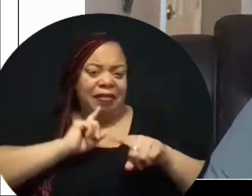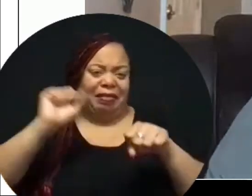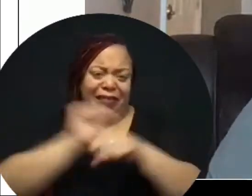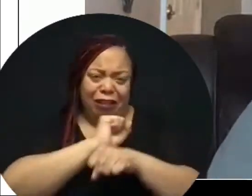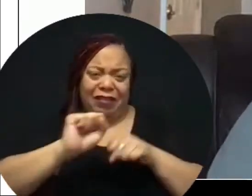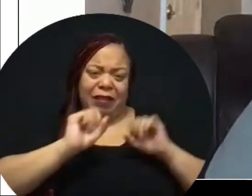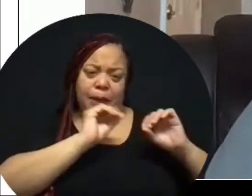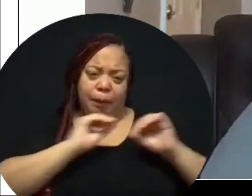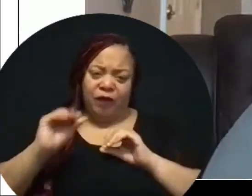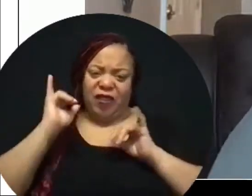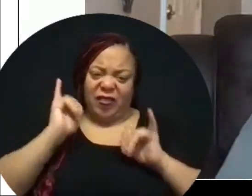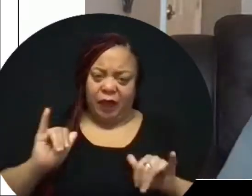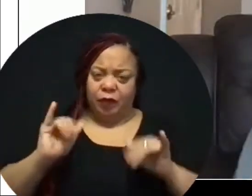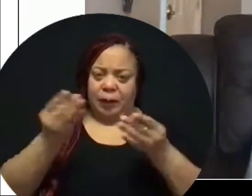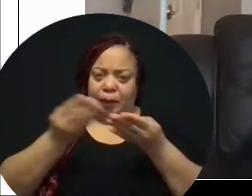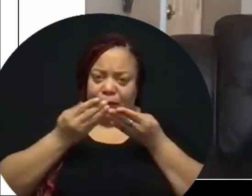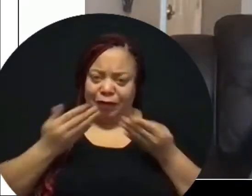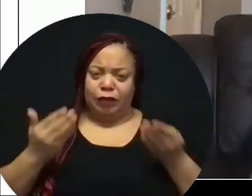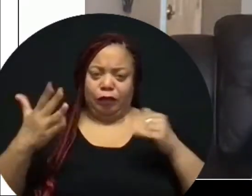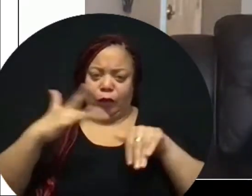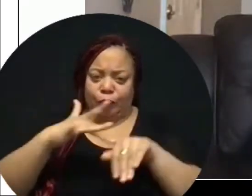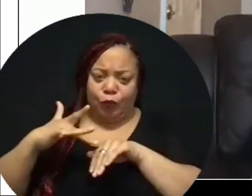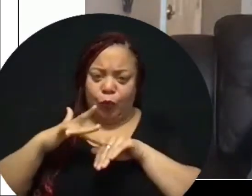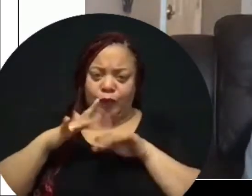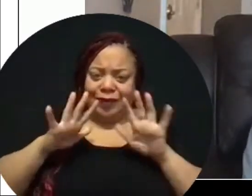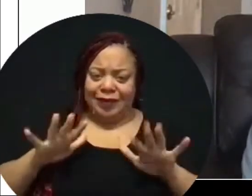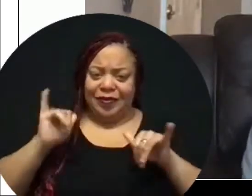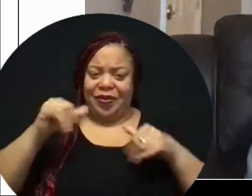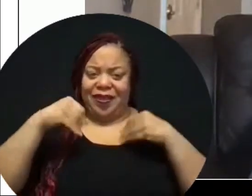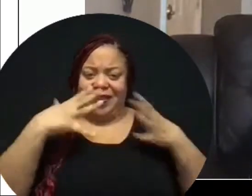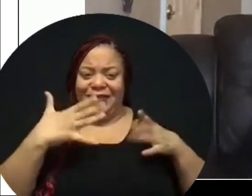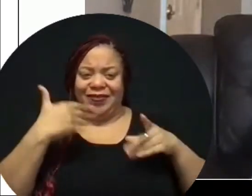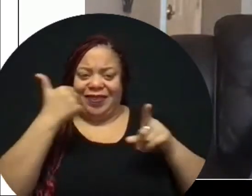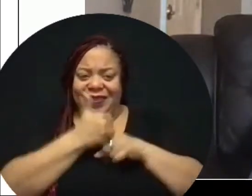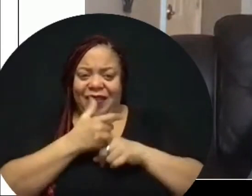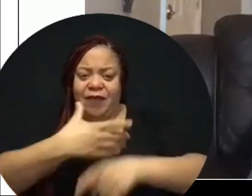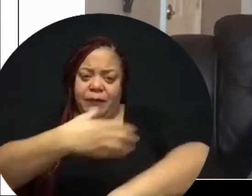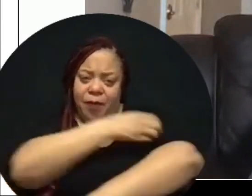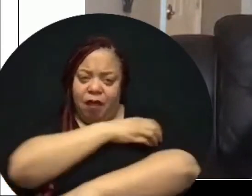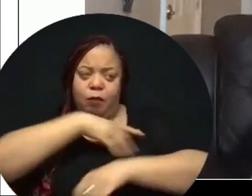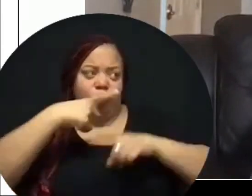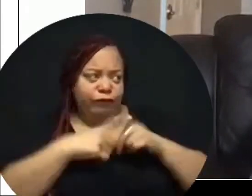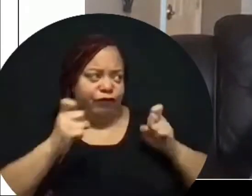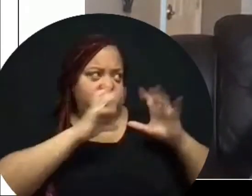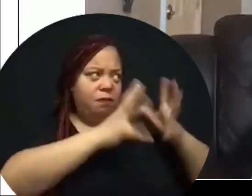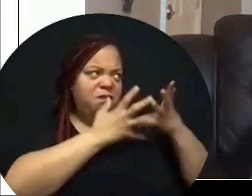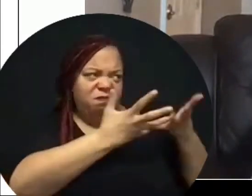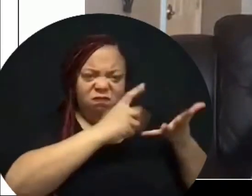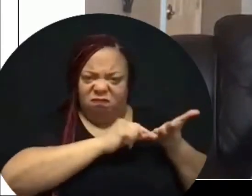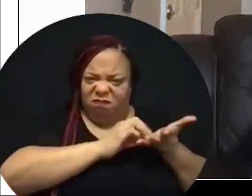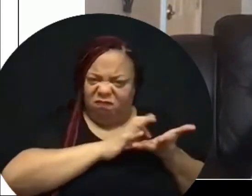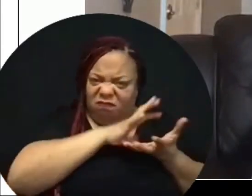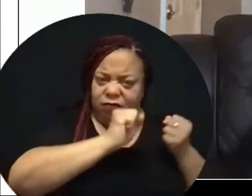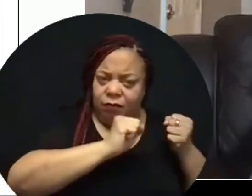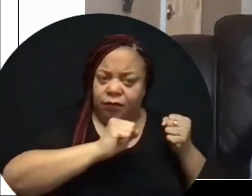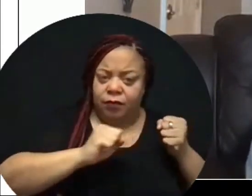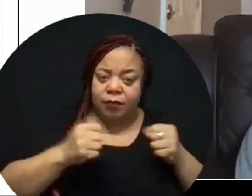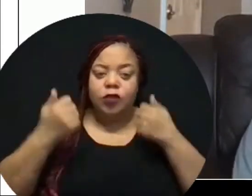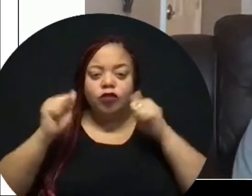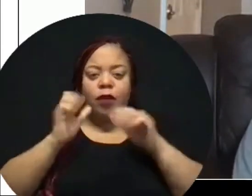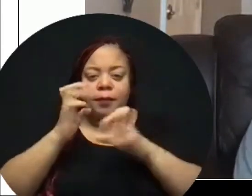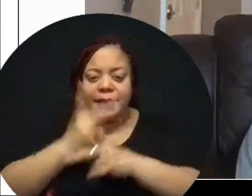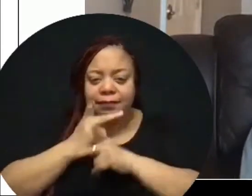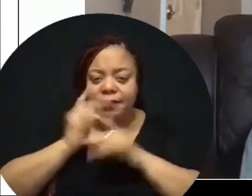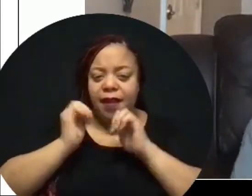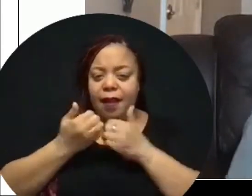theory, if we start thinking different. No, we got to actually materially change and take the power out of the power out of the hands that it's